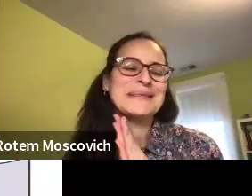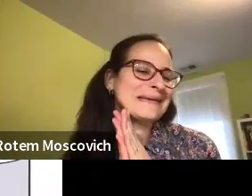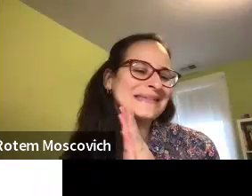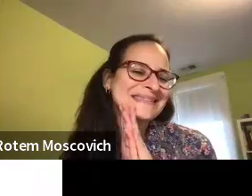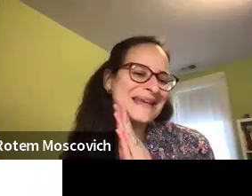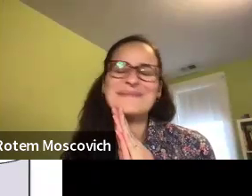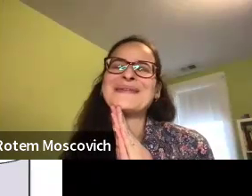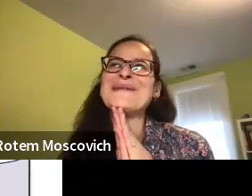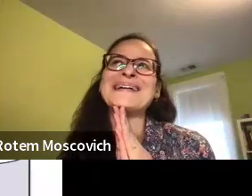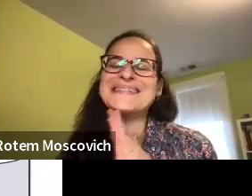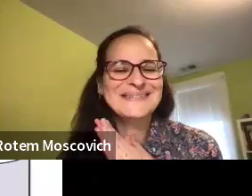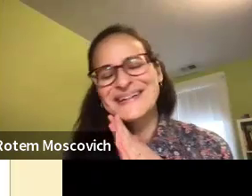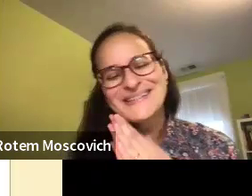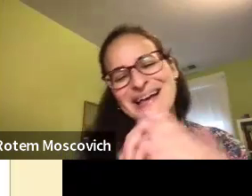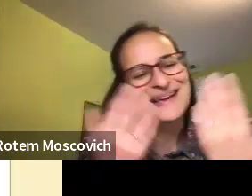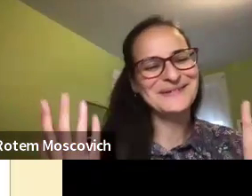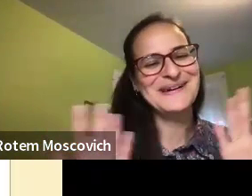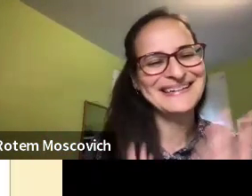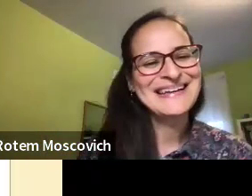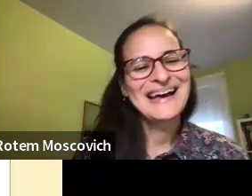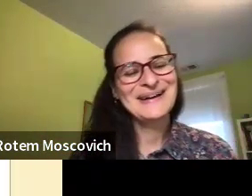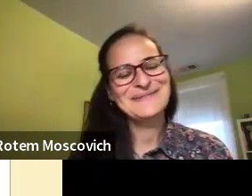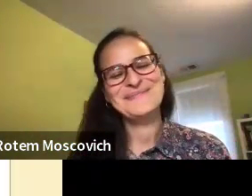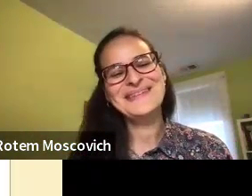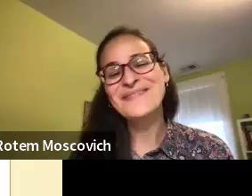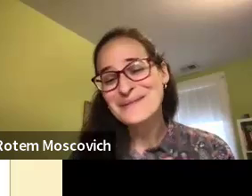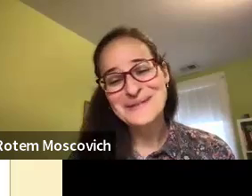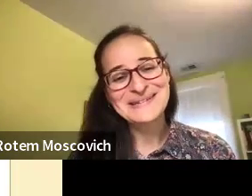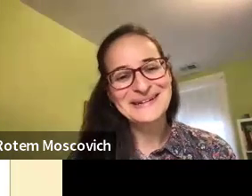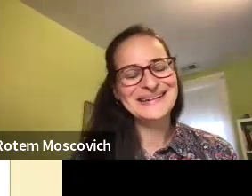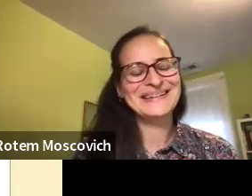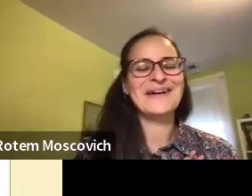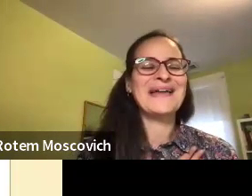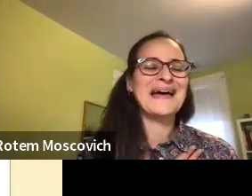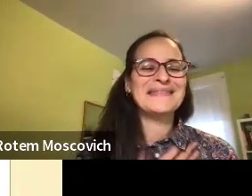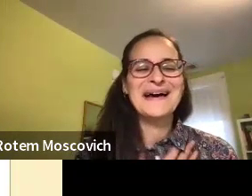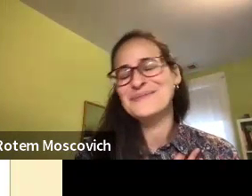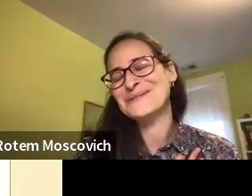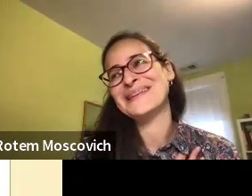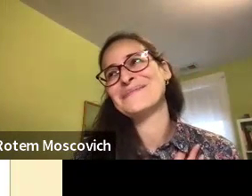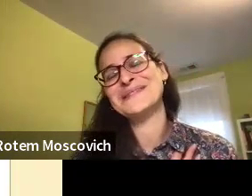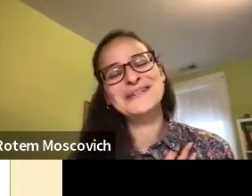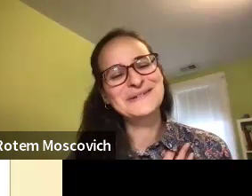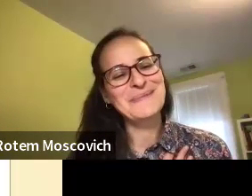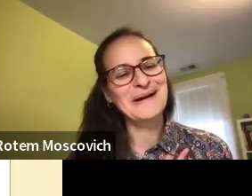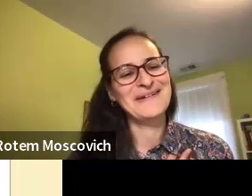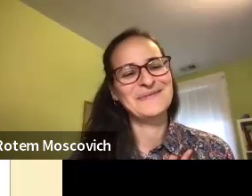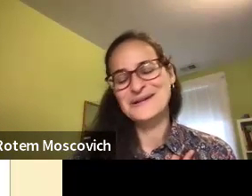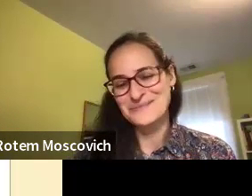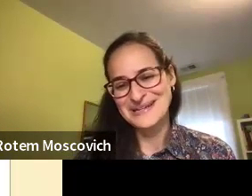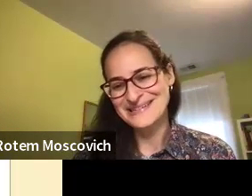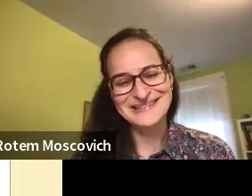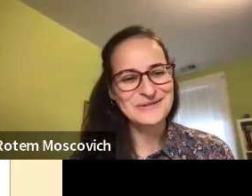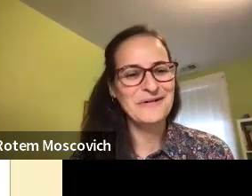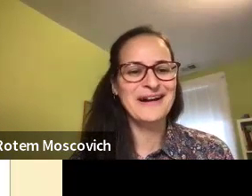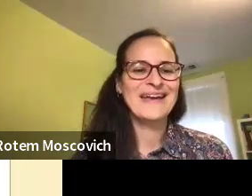beg you, please tell me the Mecca story. Tell everyone. The family banter, and that love between them was a huge part of what